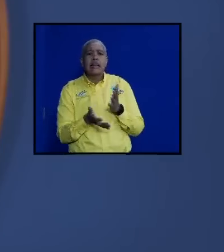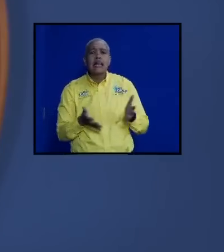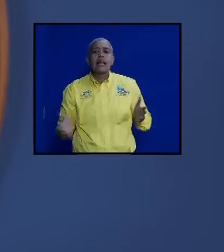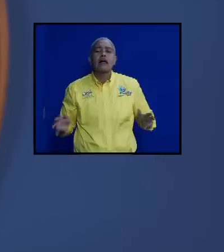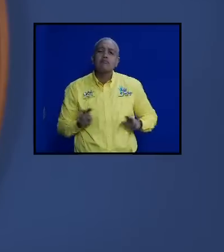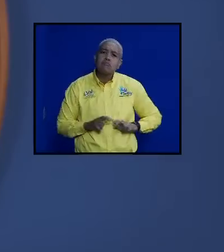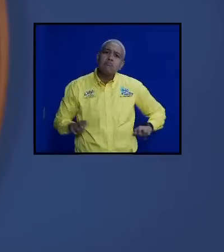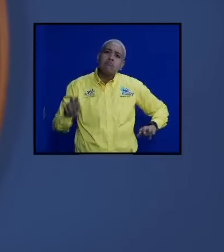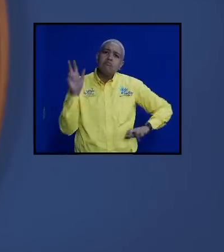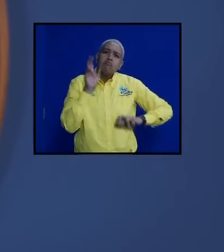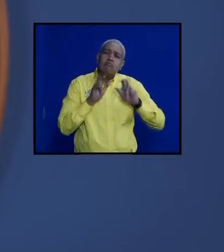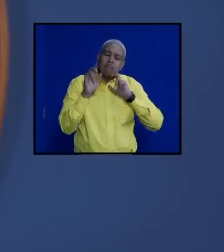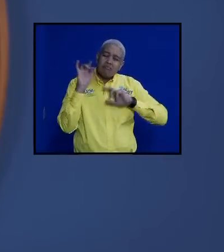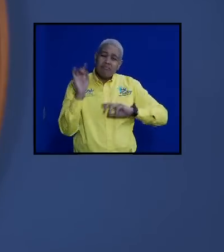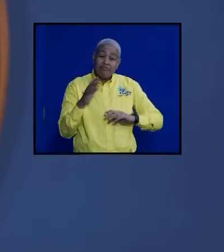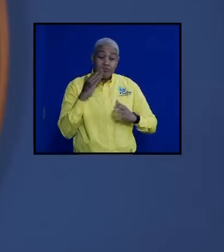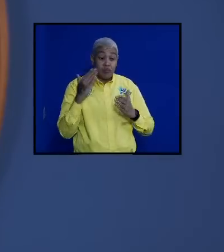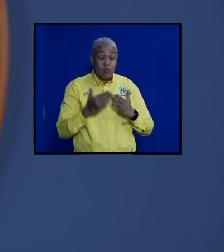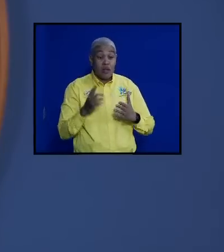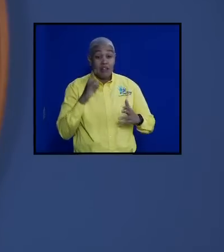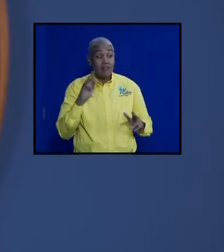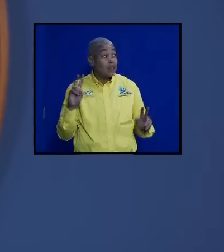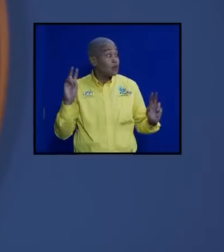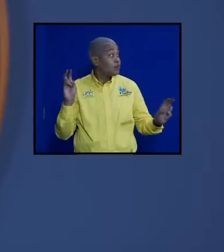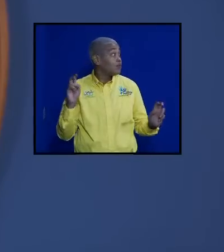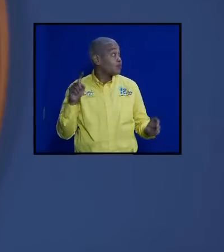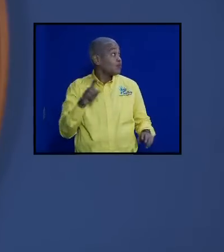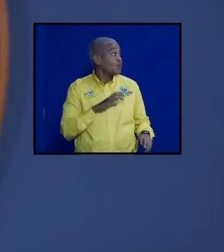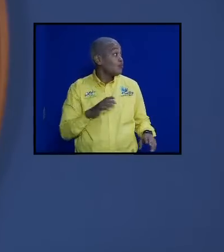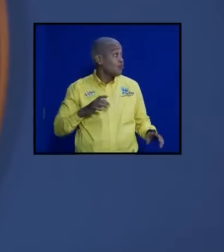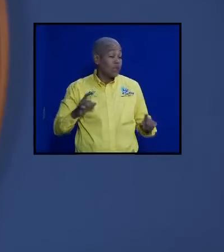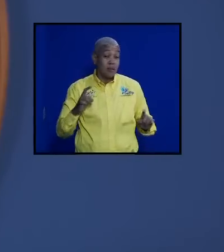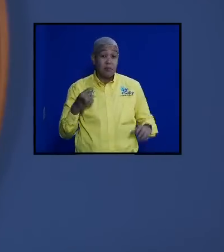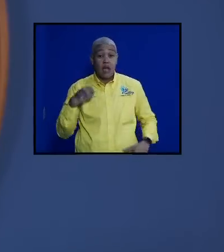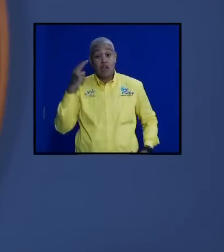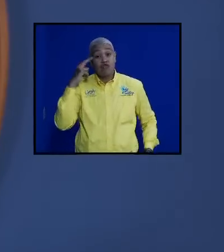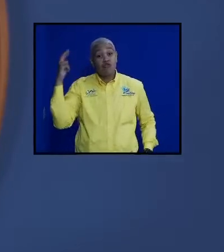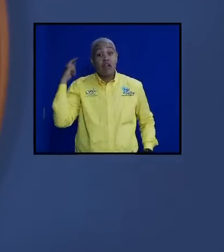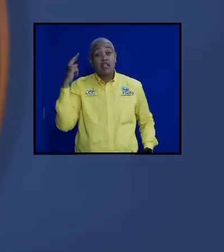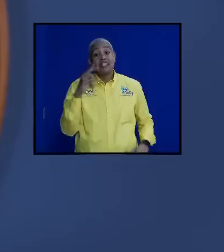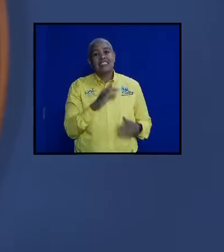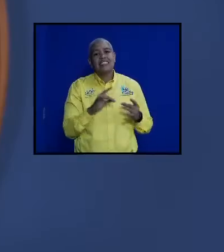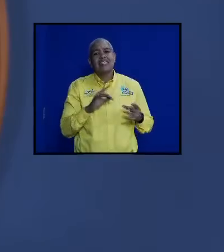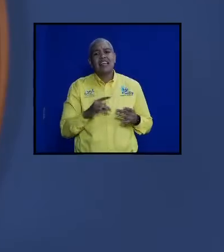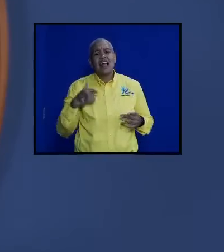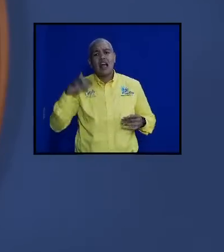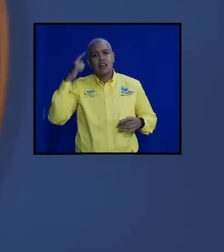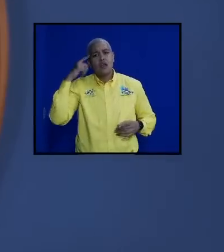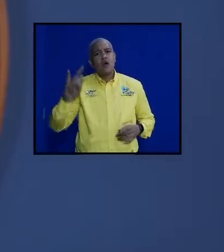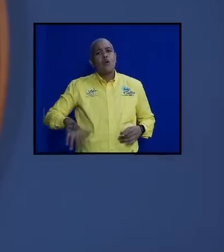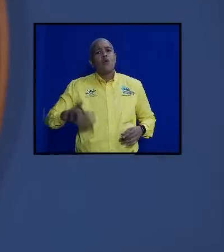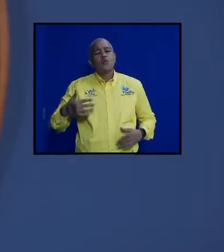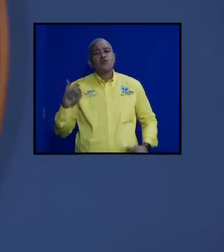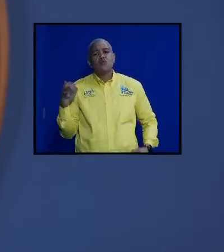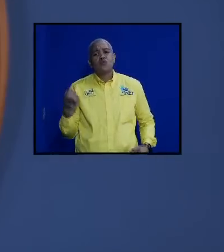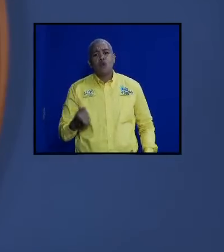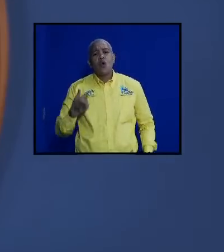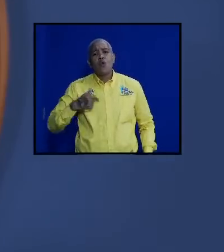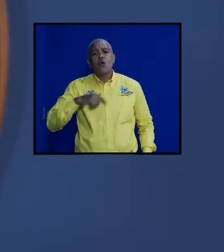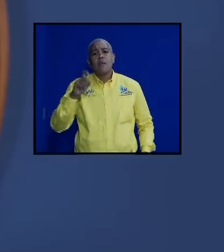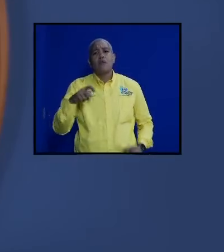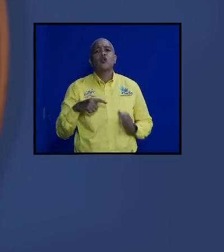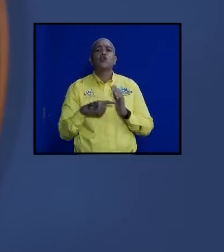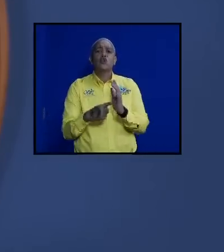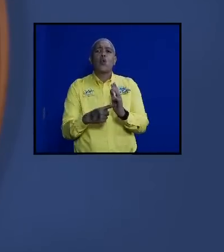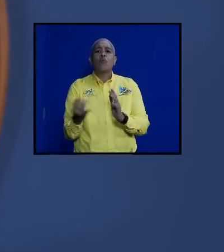were there. And if I may quote you, Commissioner, my recollection of your statement, which I thought was quite profound, is that we must show the